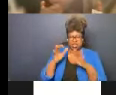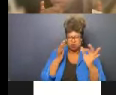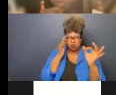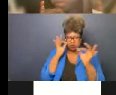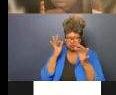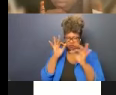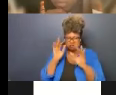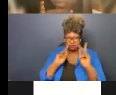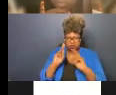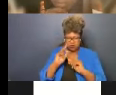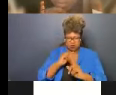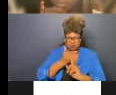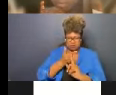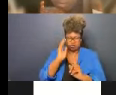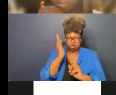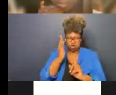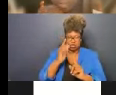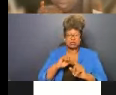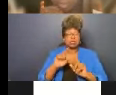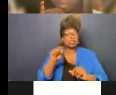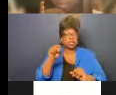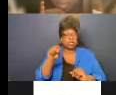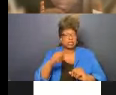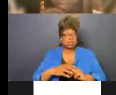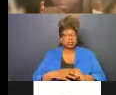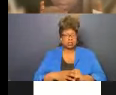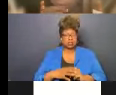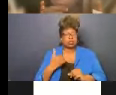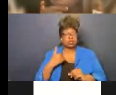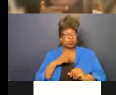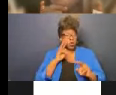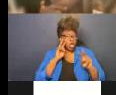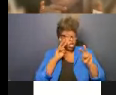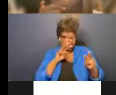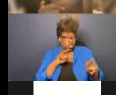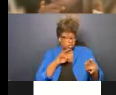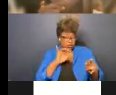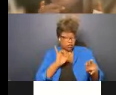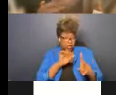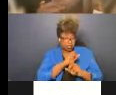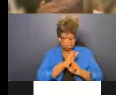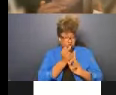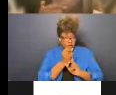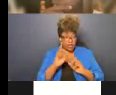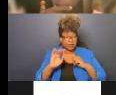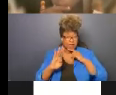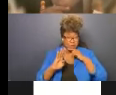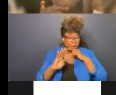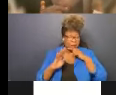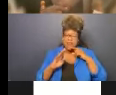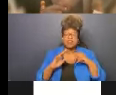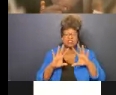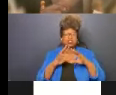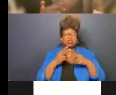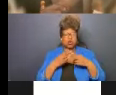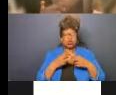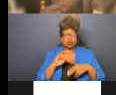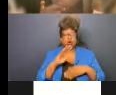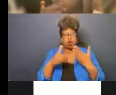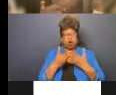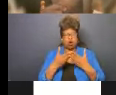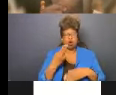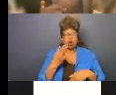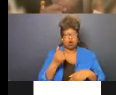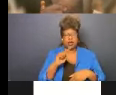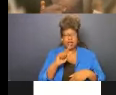talking. But yeah, that's something that's being looked at, Deb, as part of the all hazards assessment that's beginning this month.